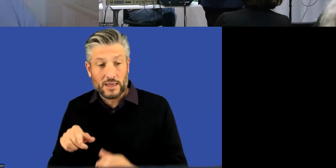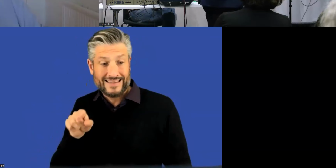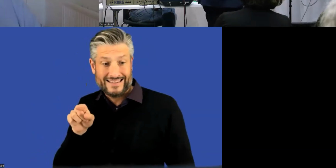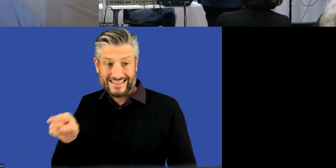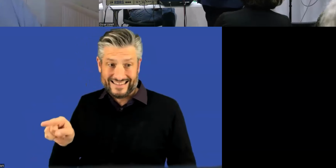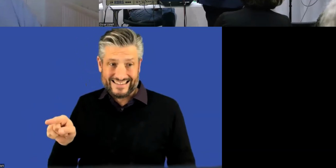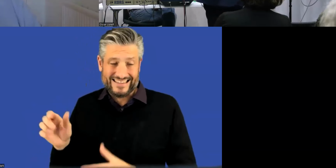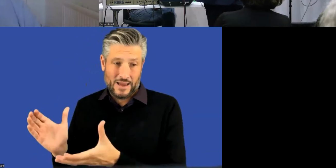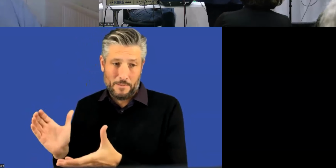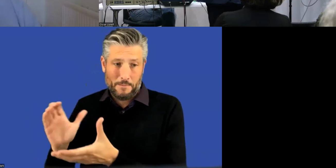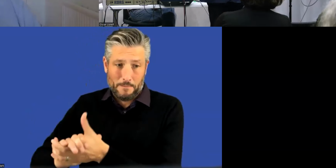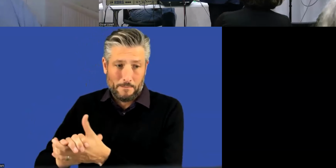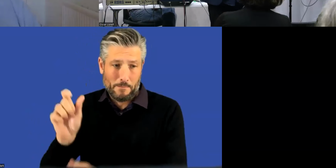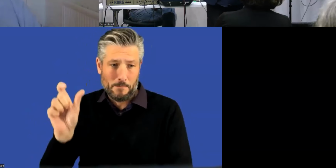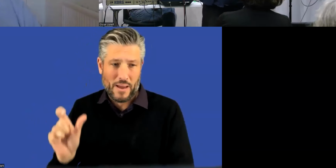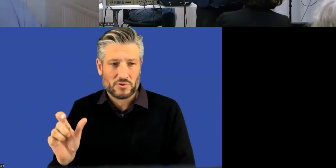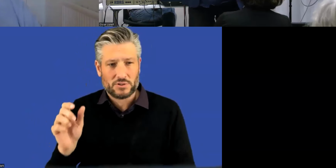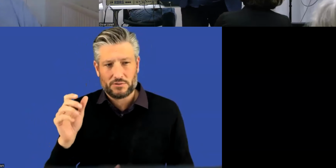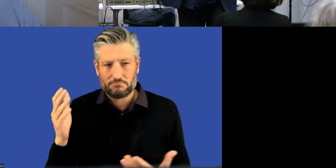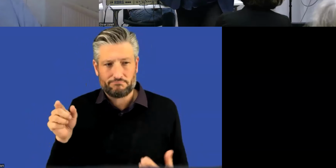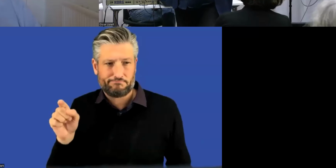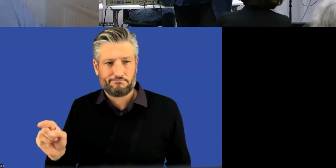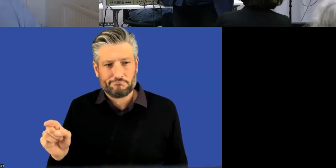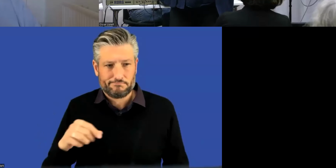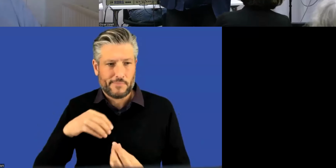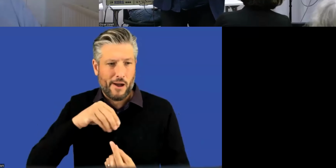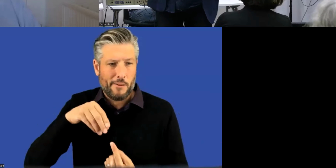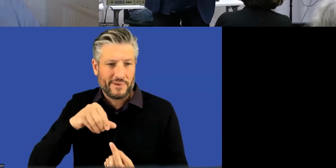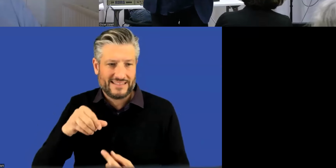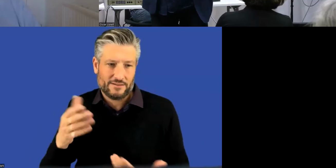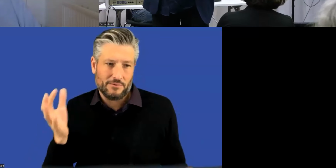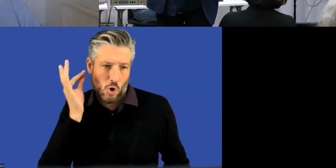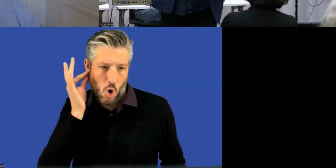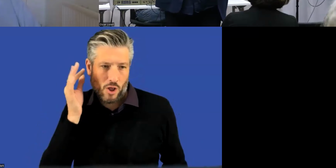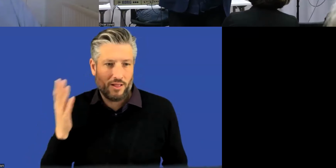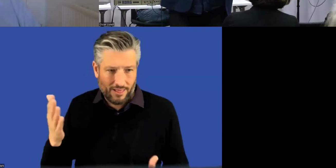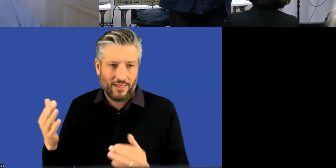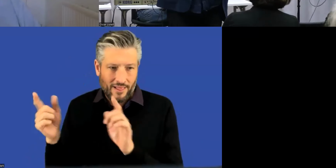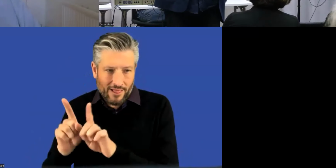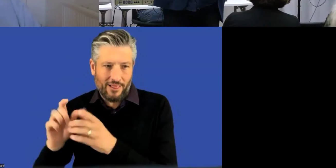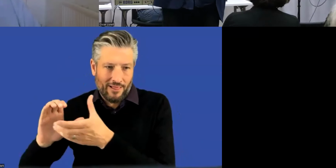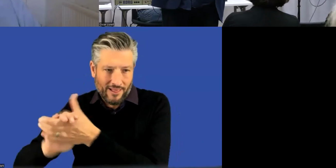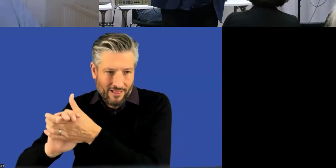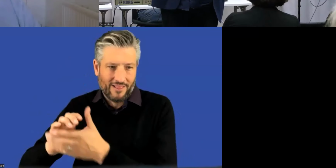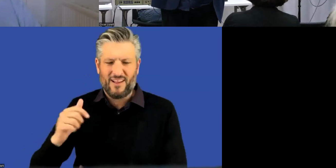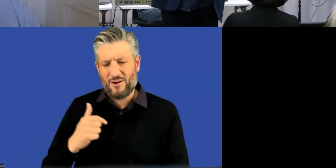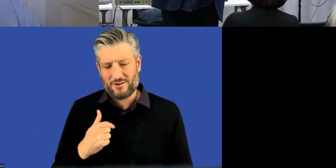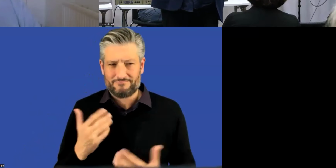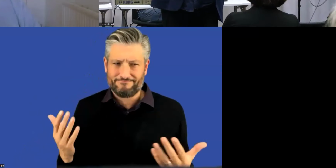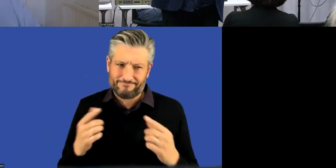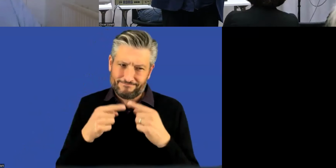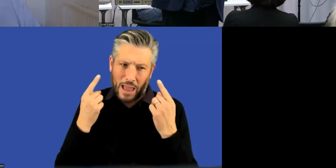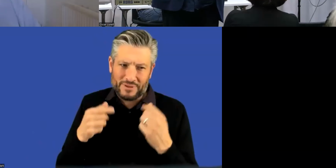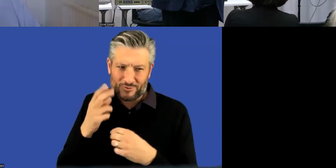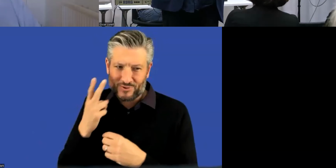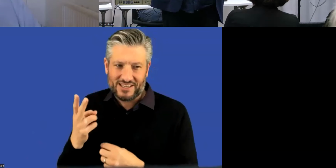Nuritsa Motosyan, but they chose to live in Britain. So we're going to be neighbors. And I was even more delighted when Rolf decided in